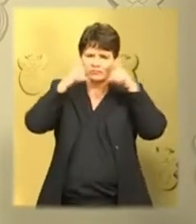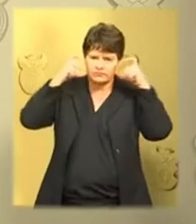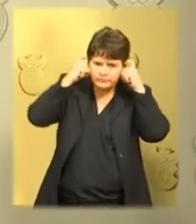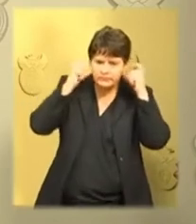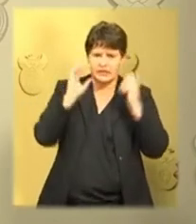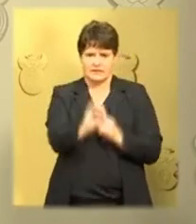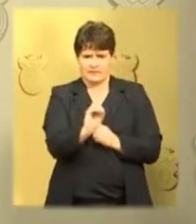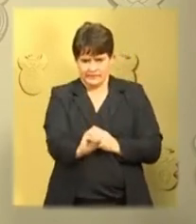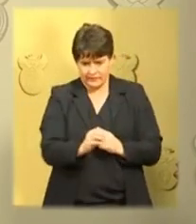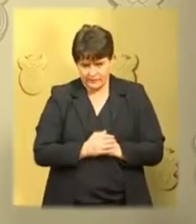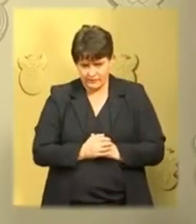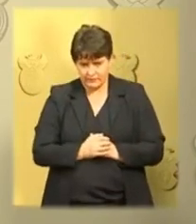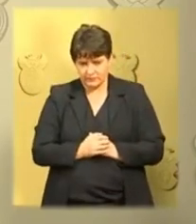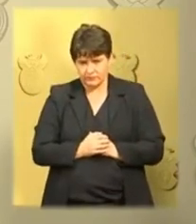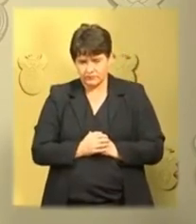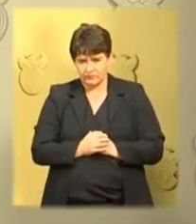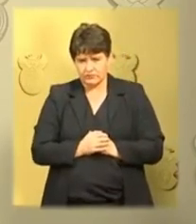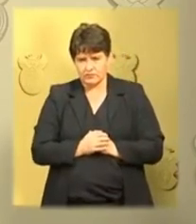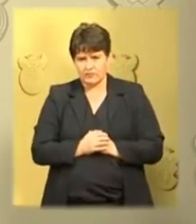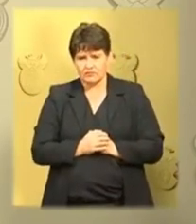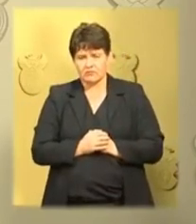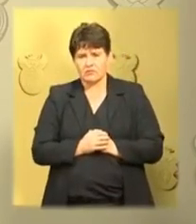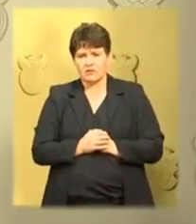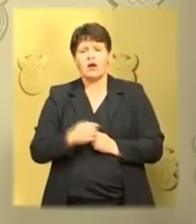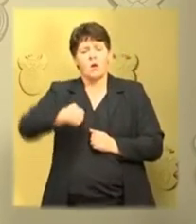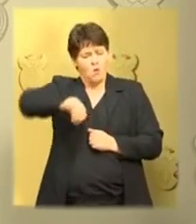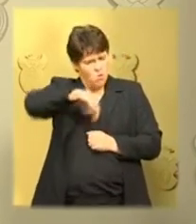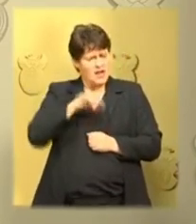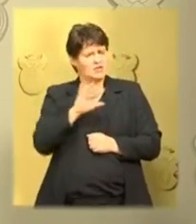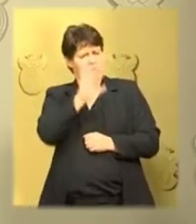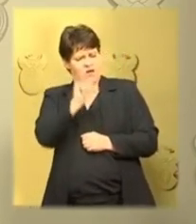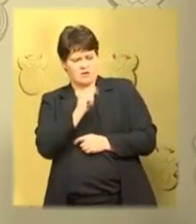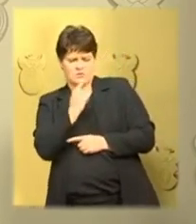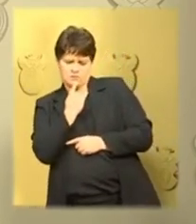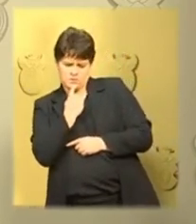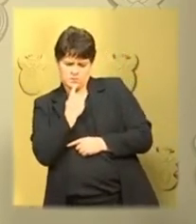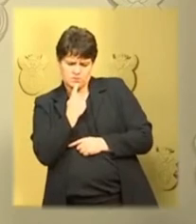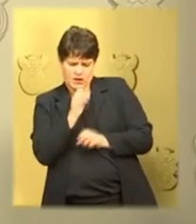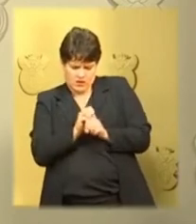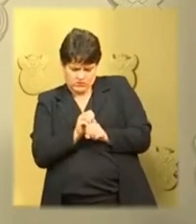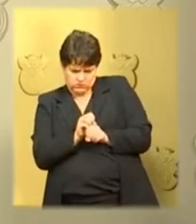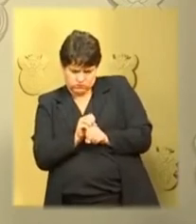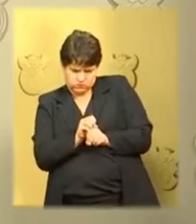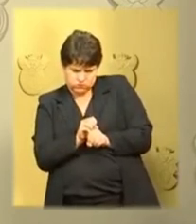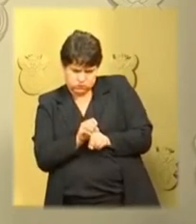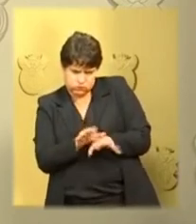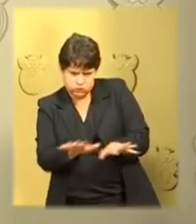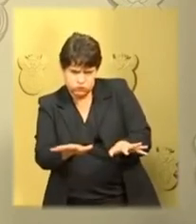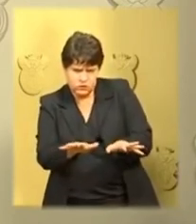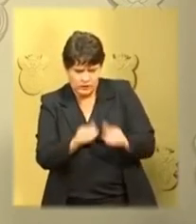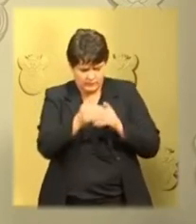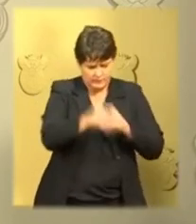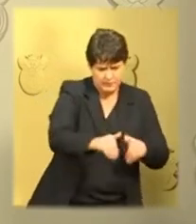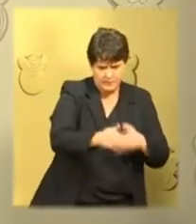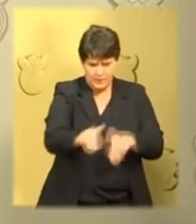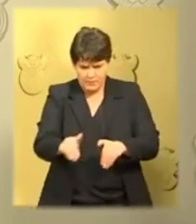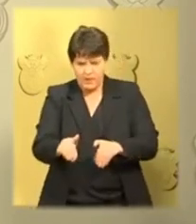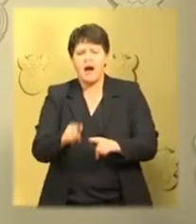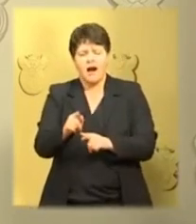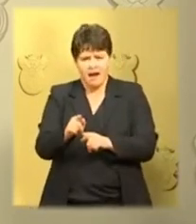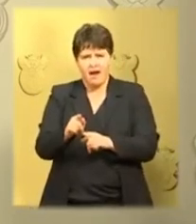By delaying the spread of the virus, we have had time to prepare our health facilities